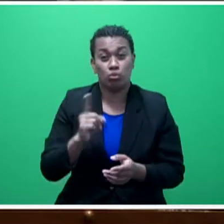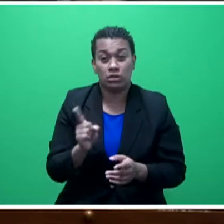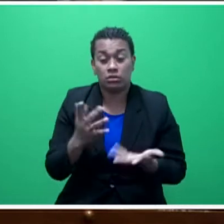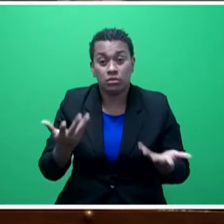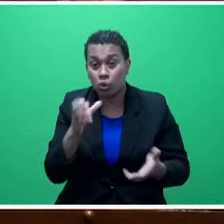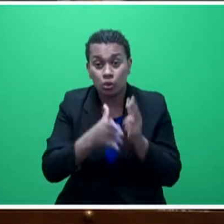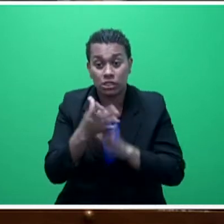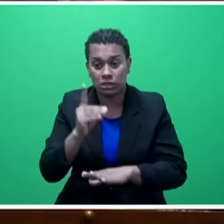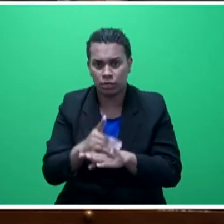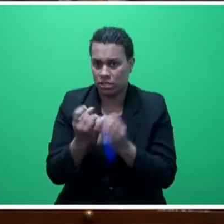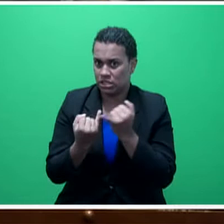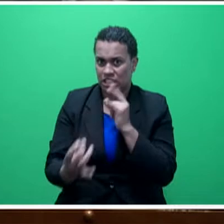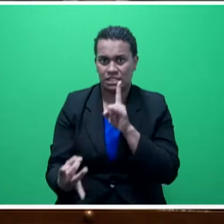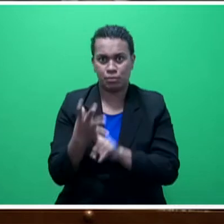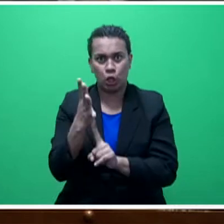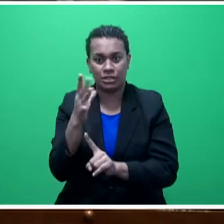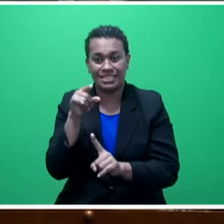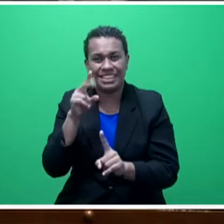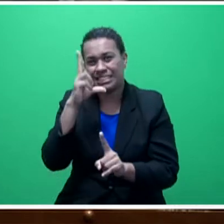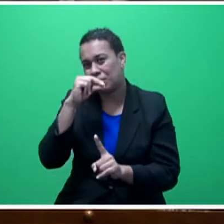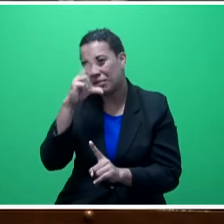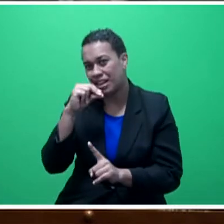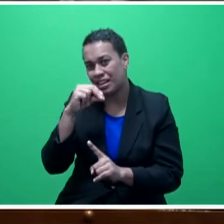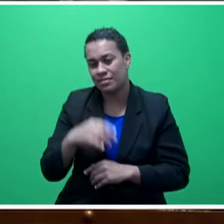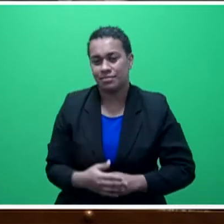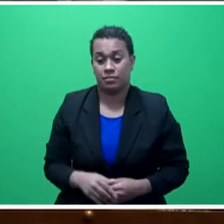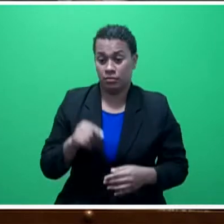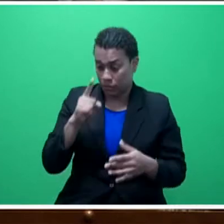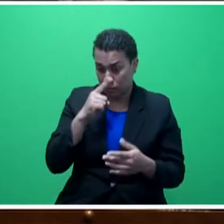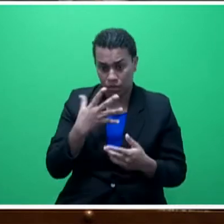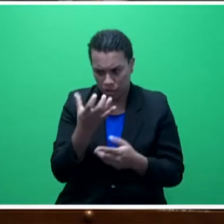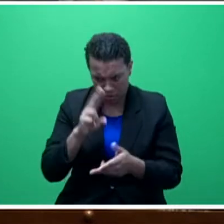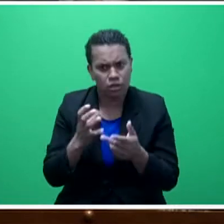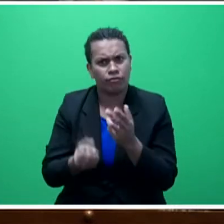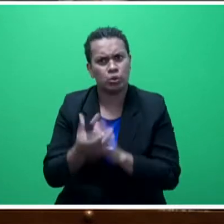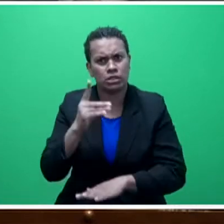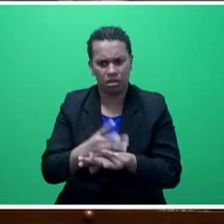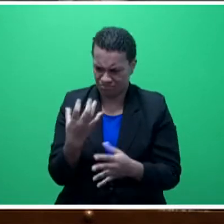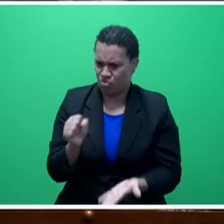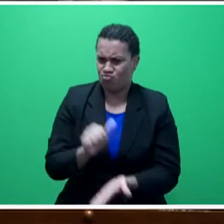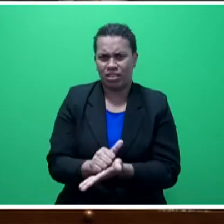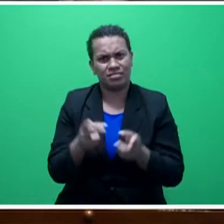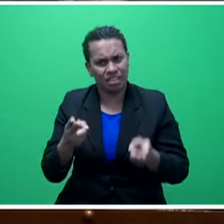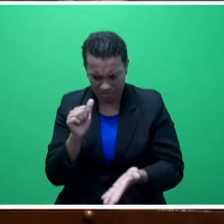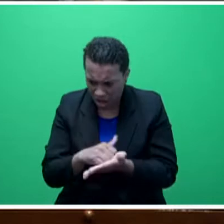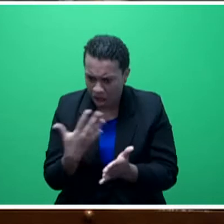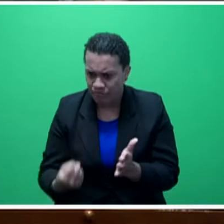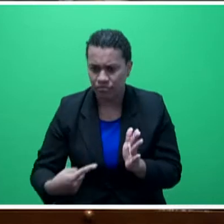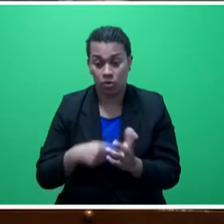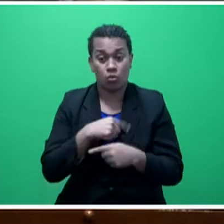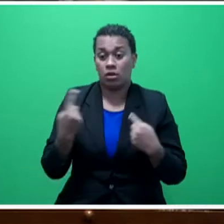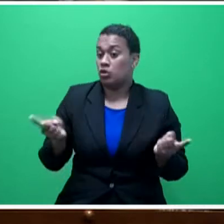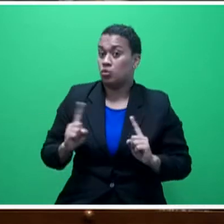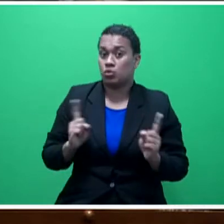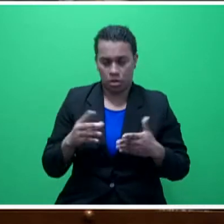equally entitled to constitutional equality and human rights, and we are here as leaders of this country to ensure that